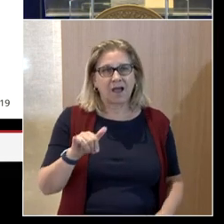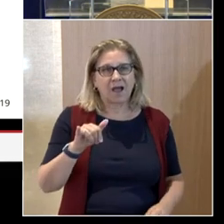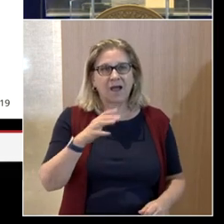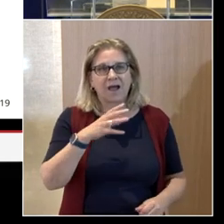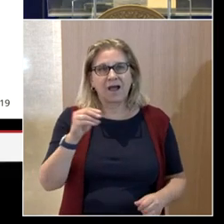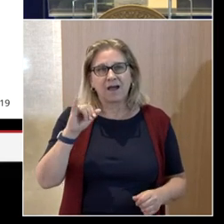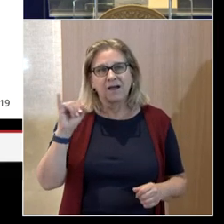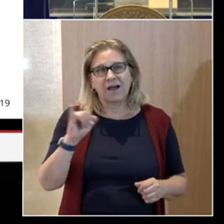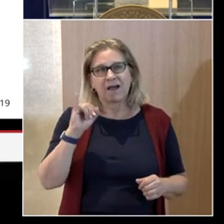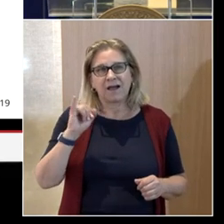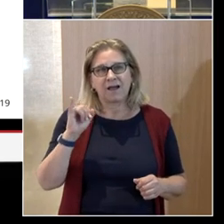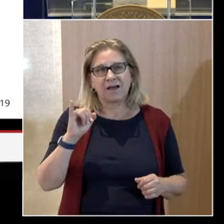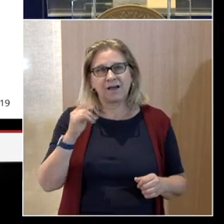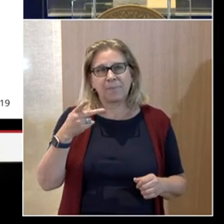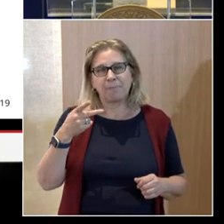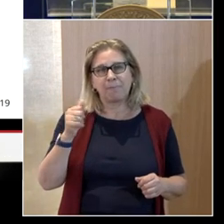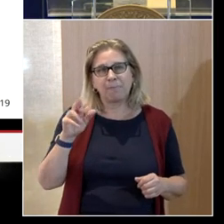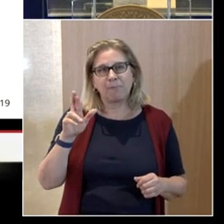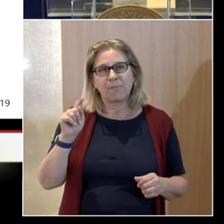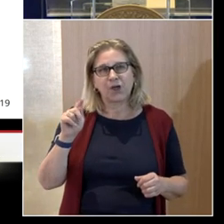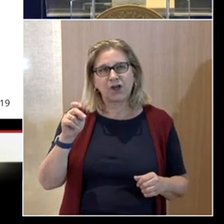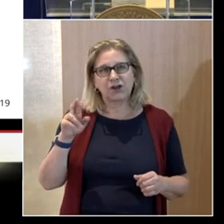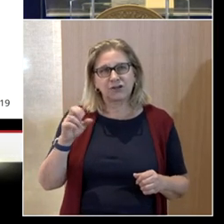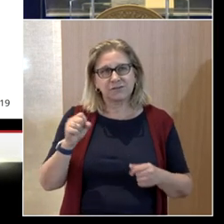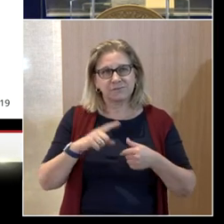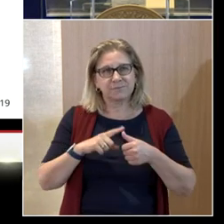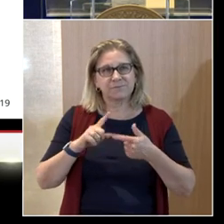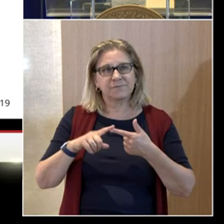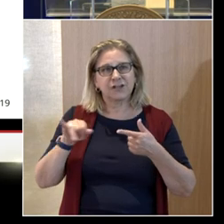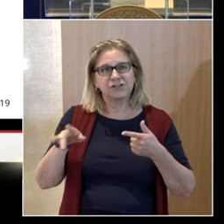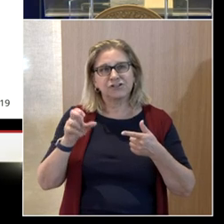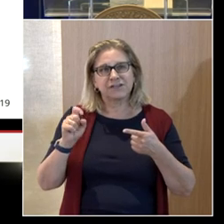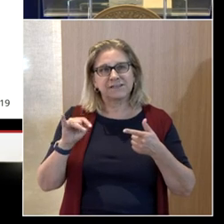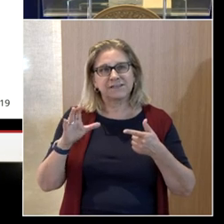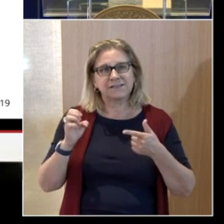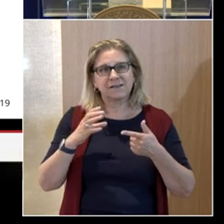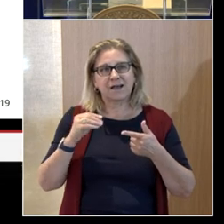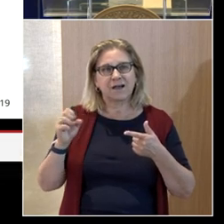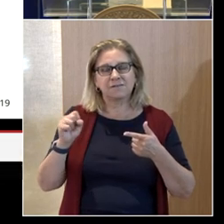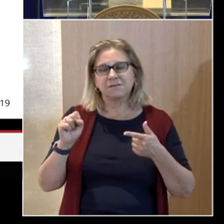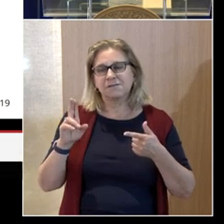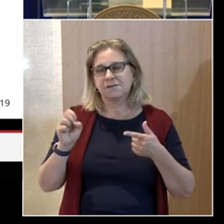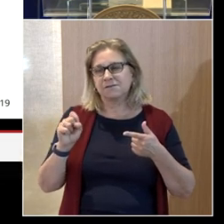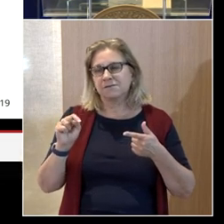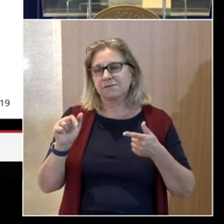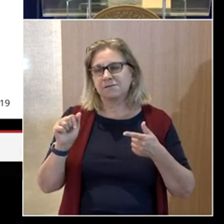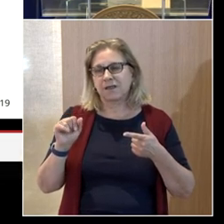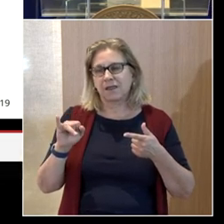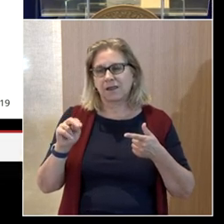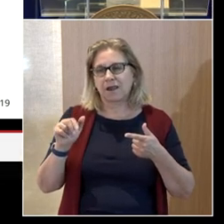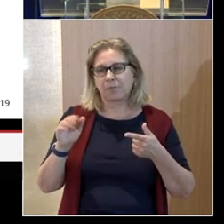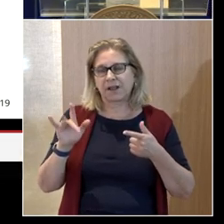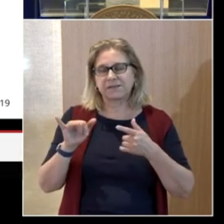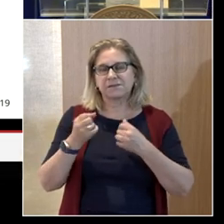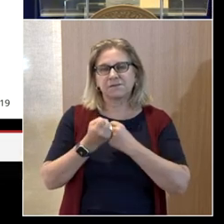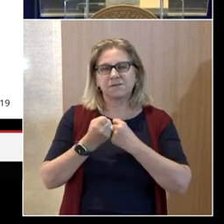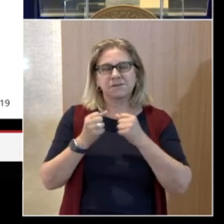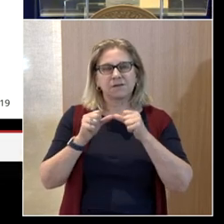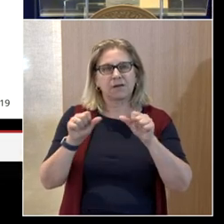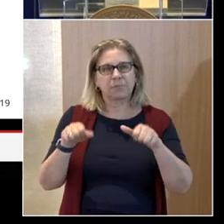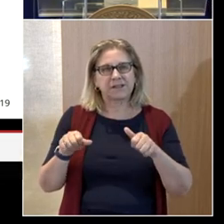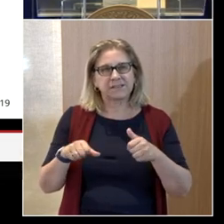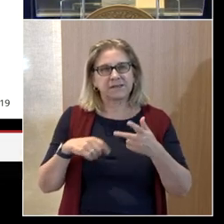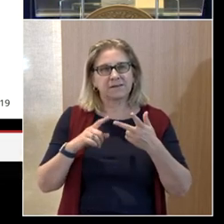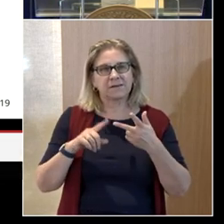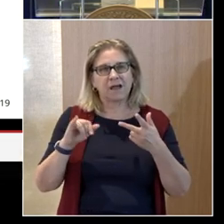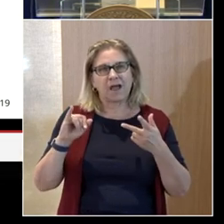Justice and Sustainability Associates, who you'll be hearing from in a minute, as well as a national firm called IDEO, that's a national design firm, and they'll